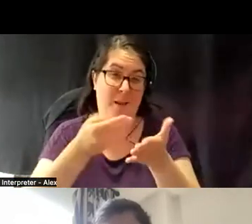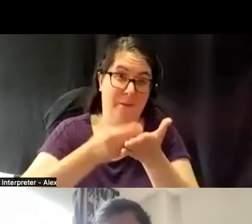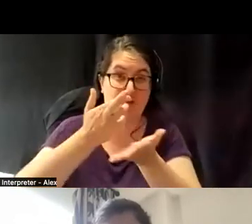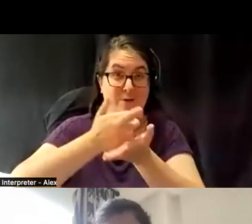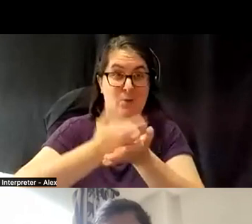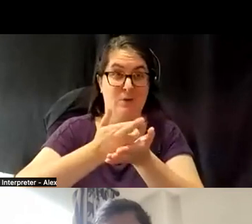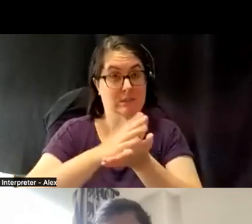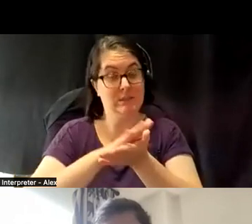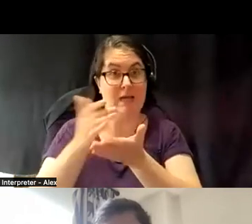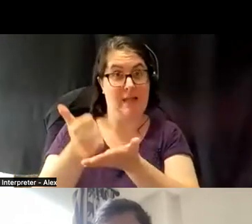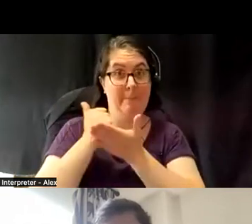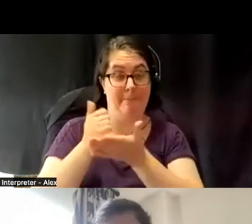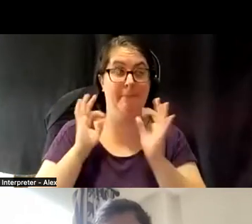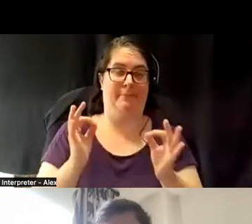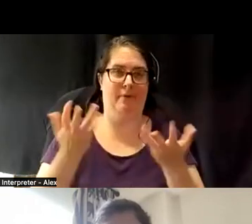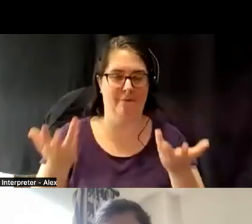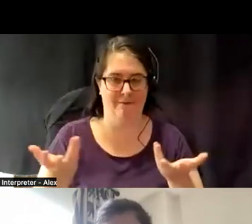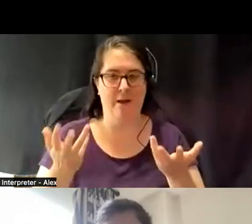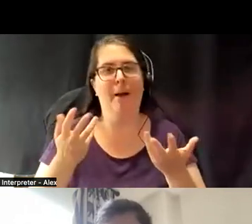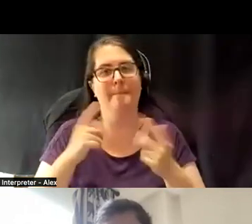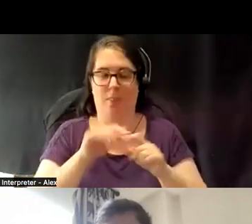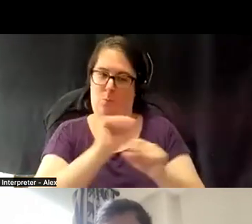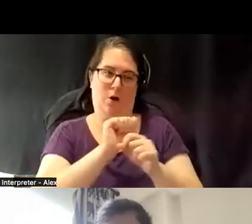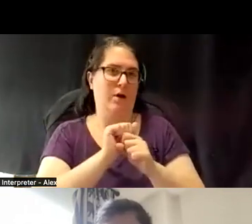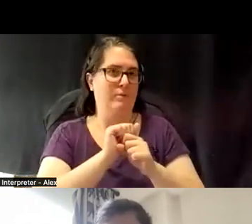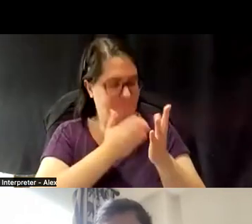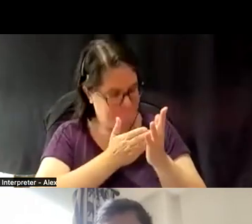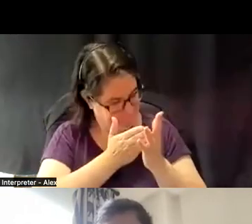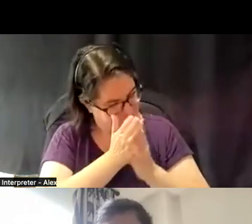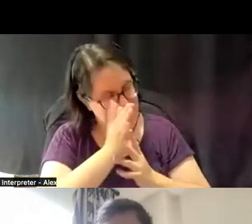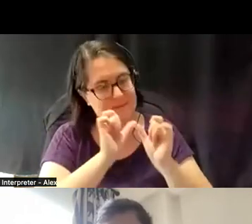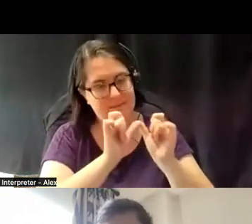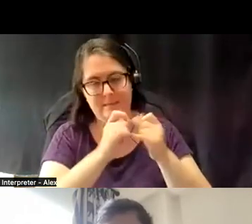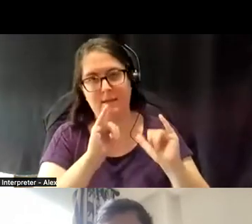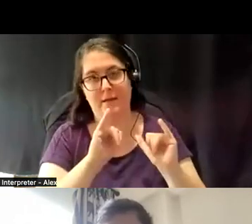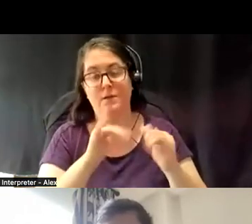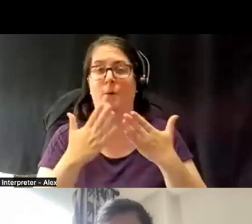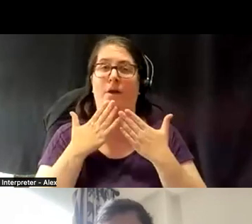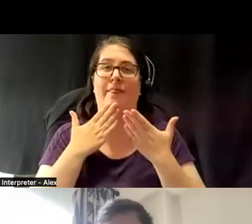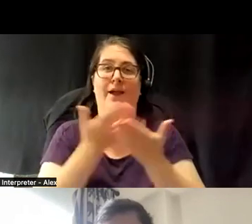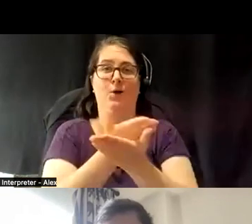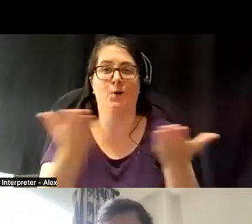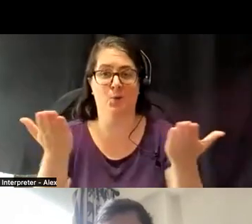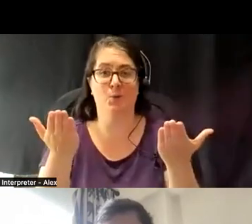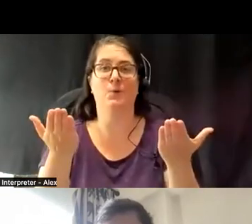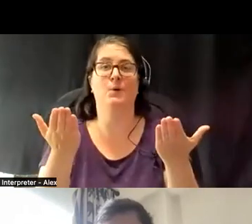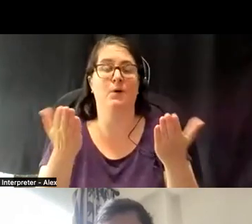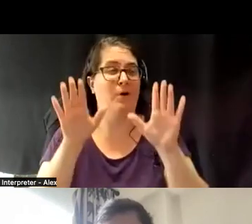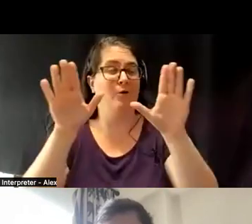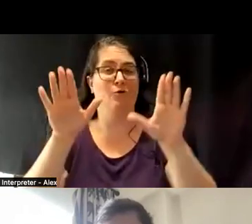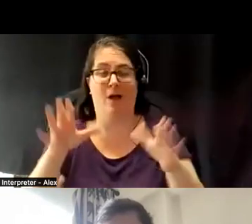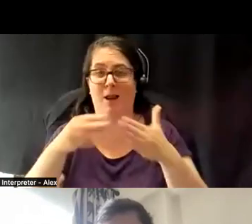things are nice. But regardless, the work will continue. And I want to say thank you to you all. You are incredible